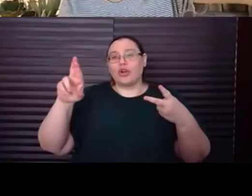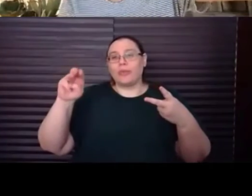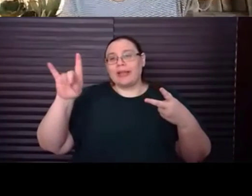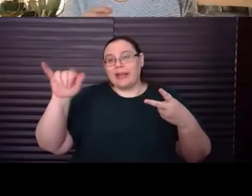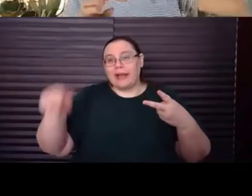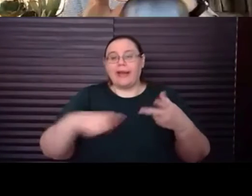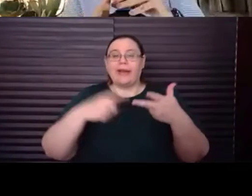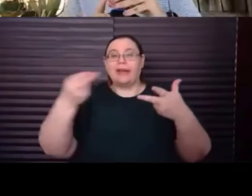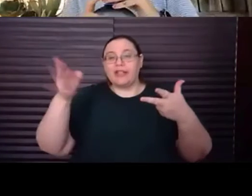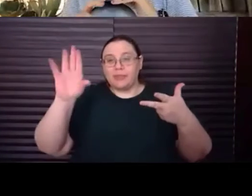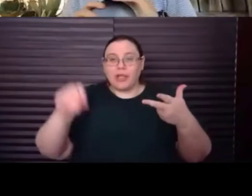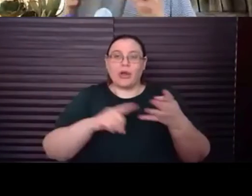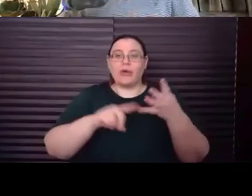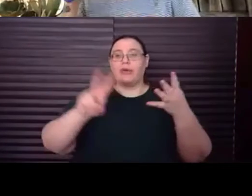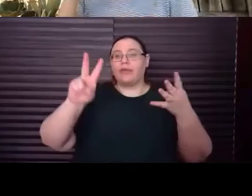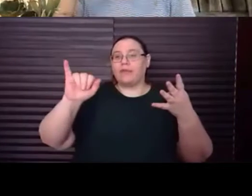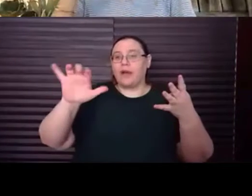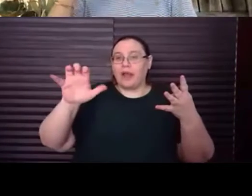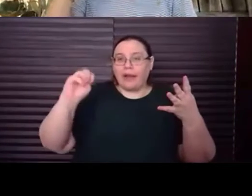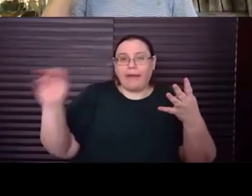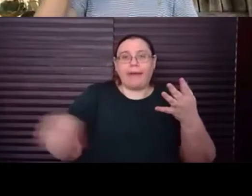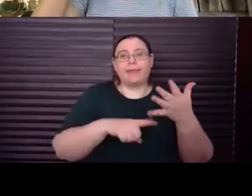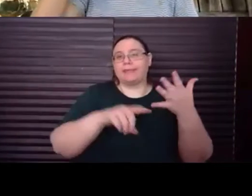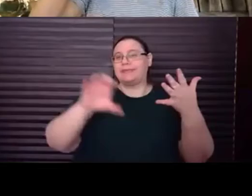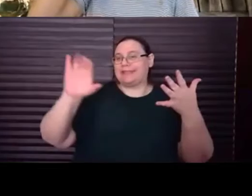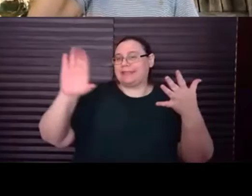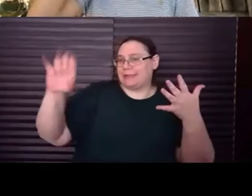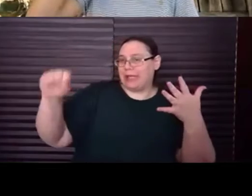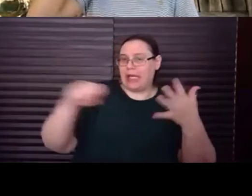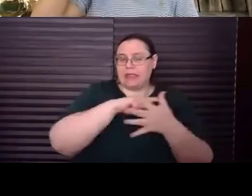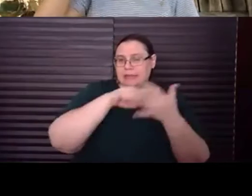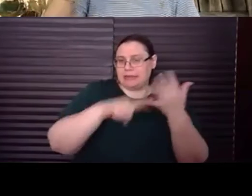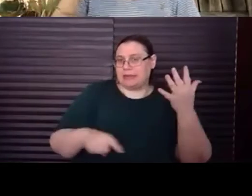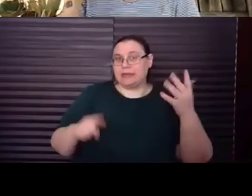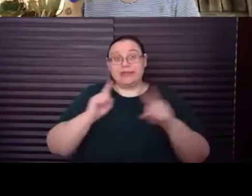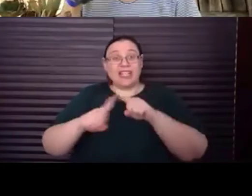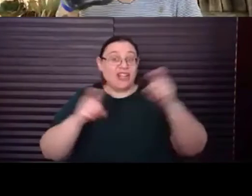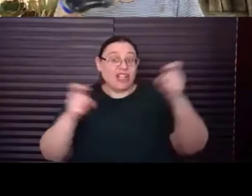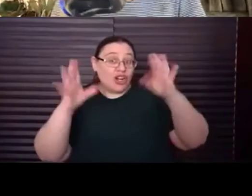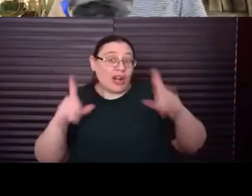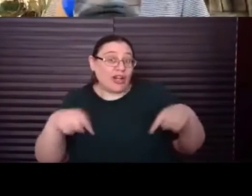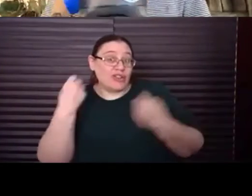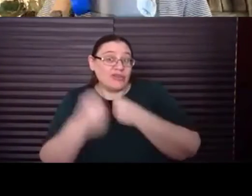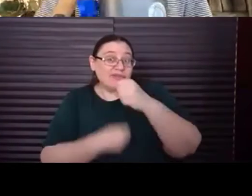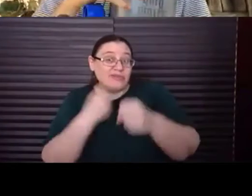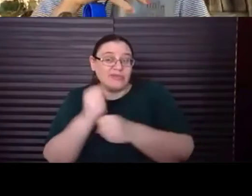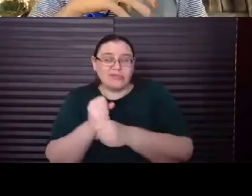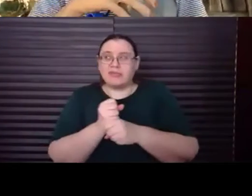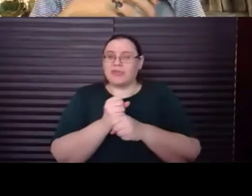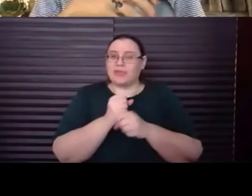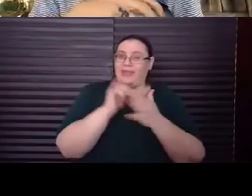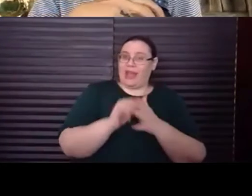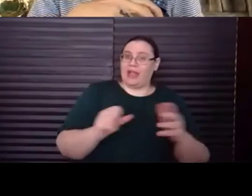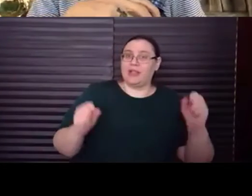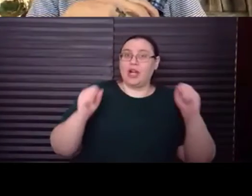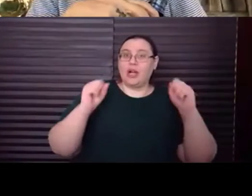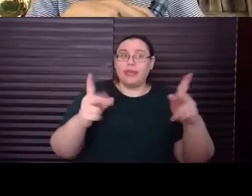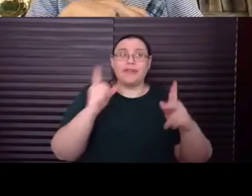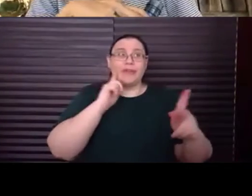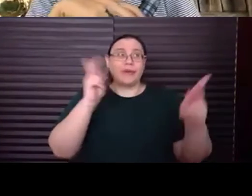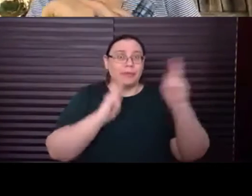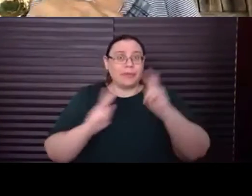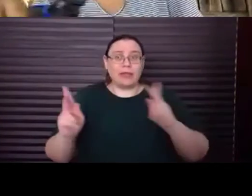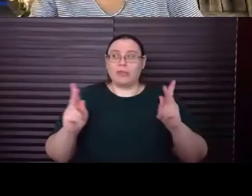HBO, Viacom, CBS, with directors over the years. And this has been an opportunity